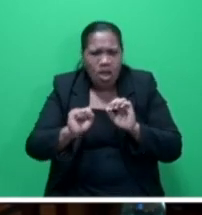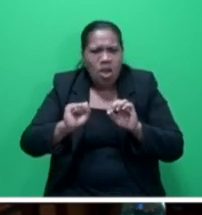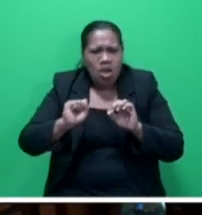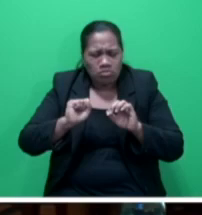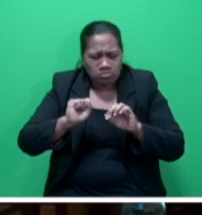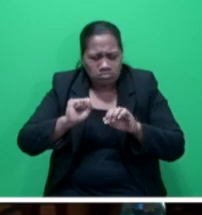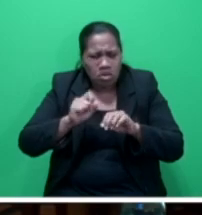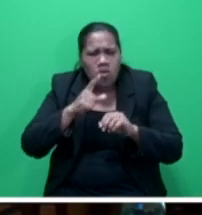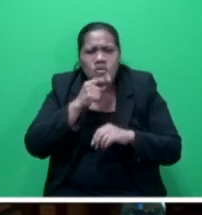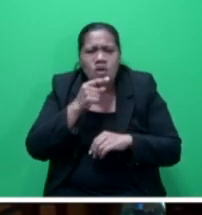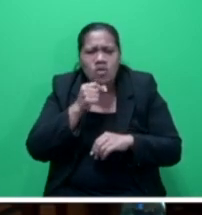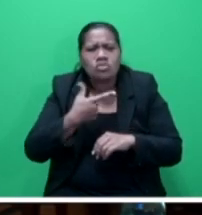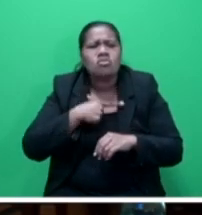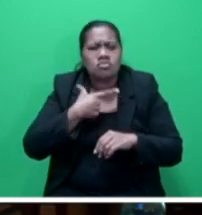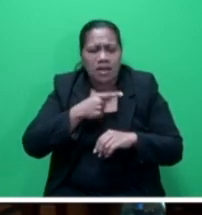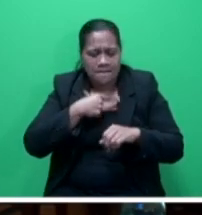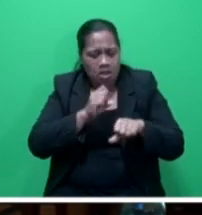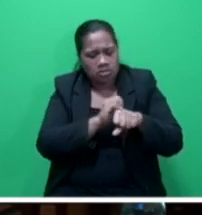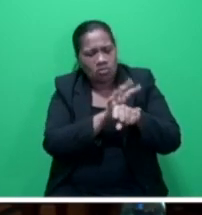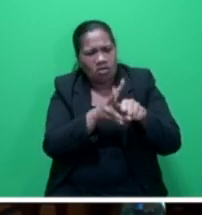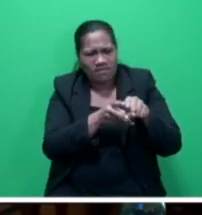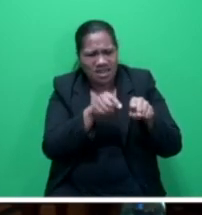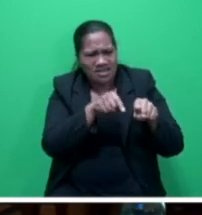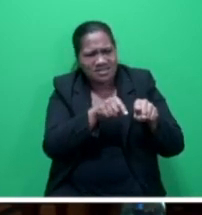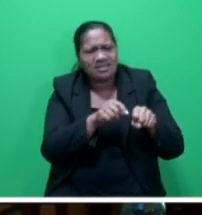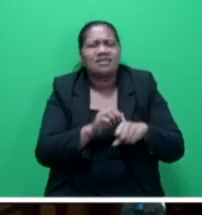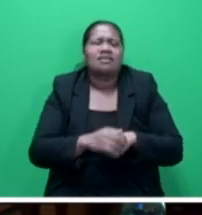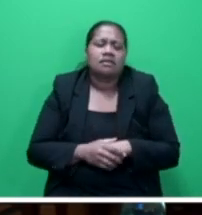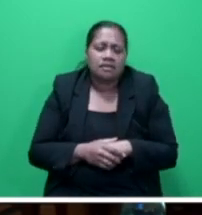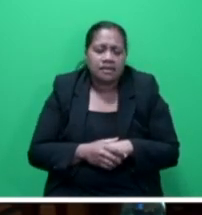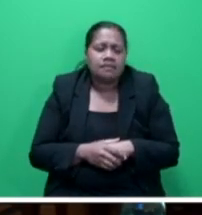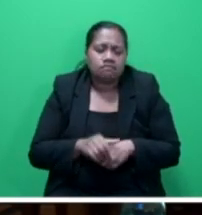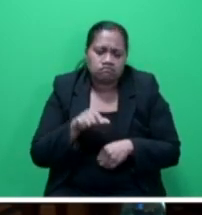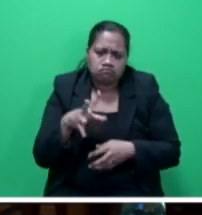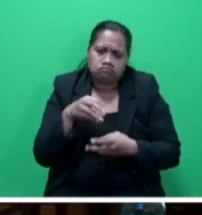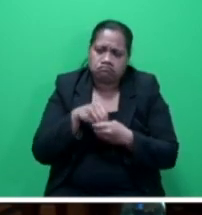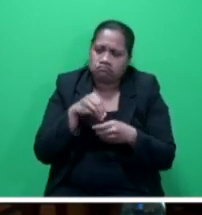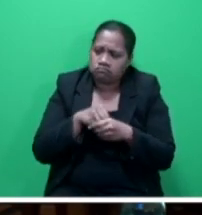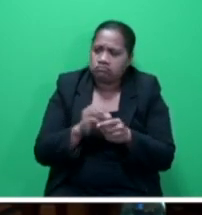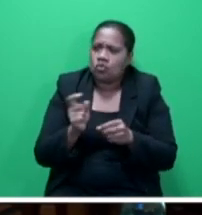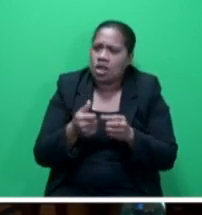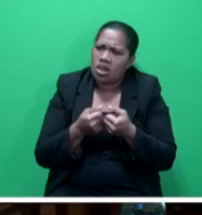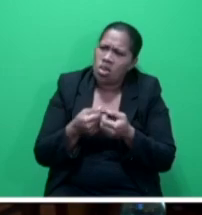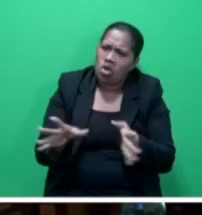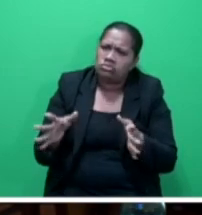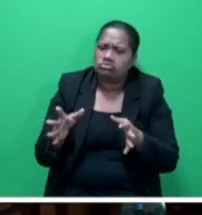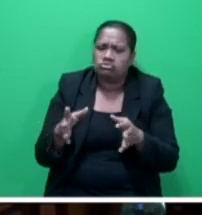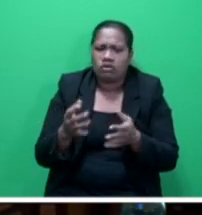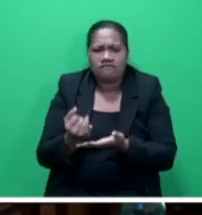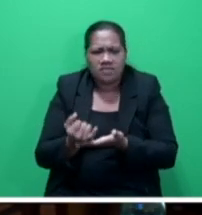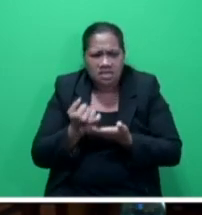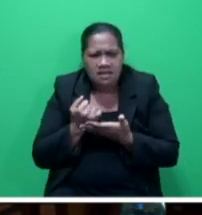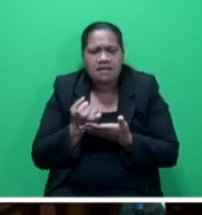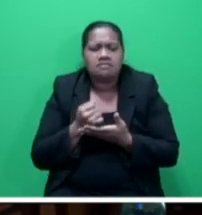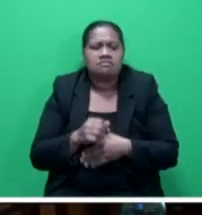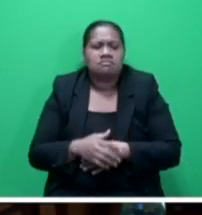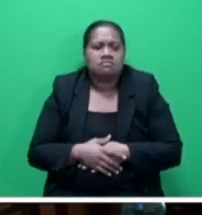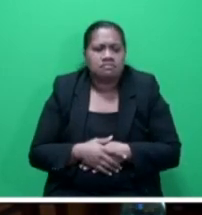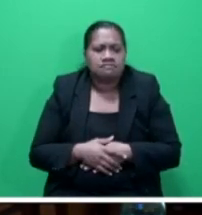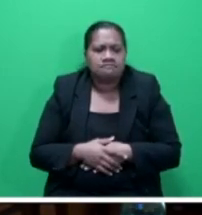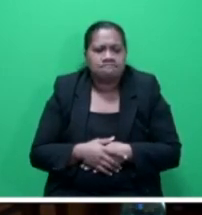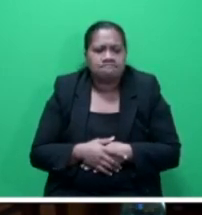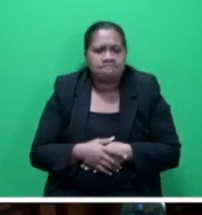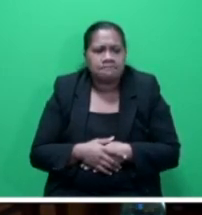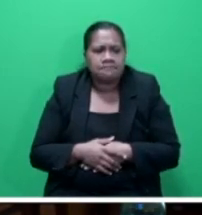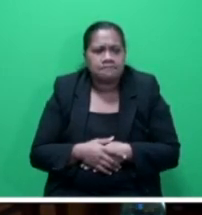of COVID-19 pandemic. This includes loss of income arising out of redundancies,